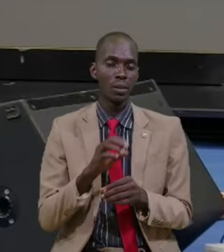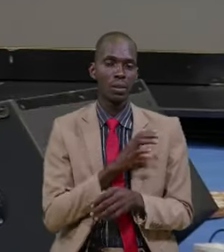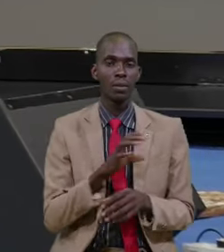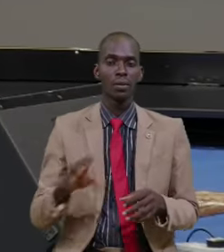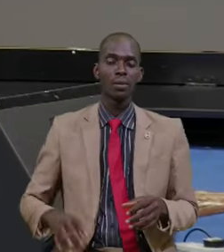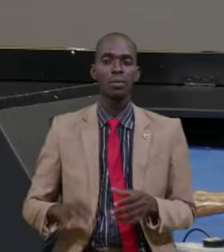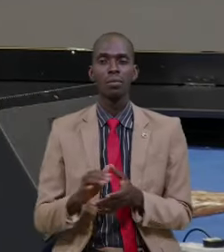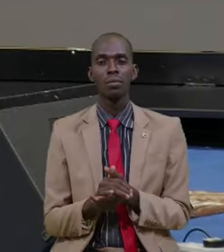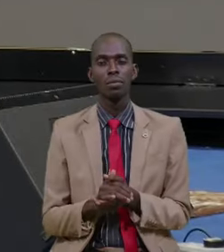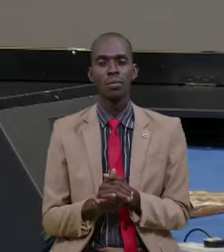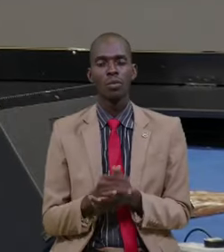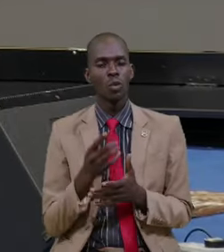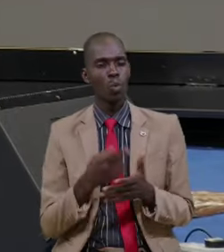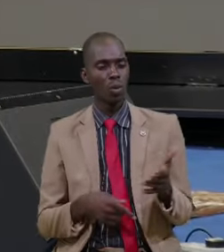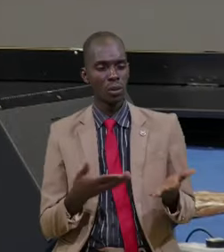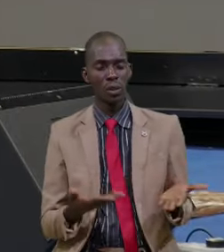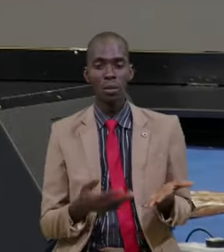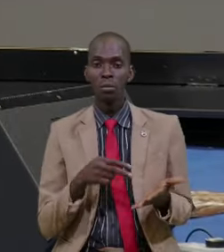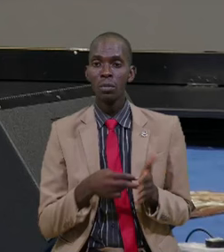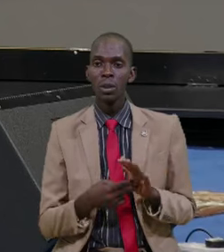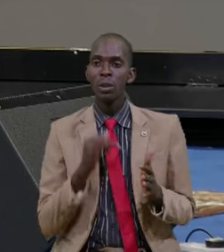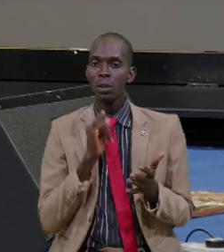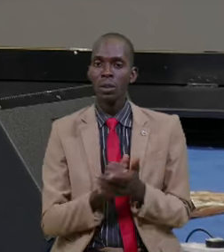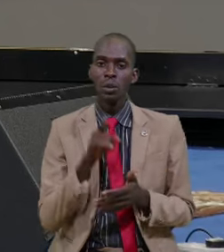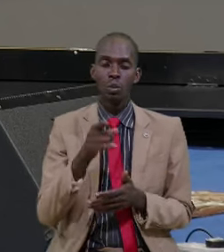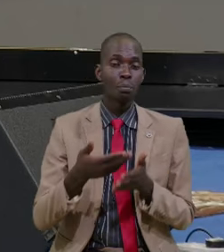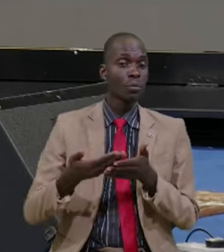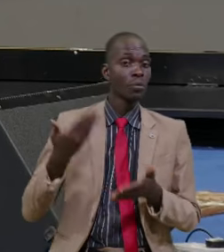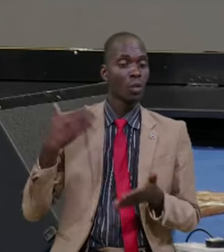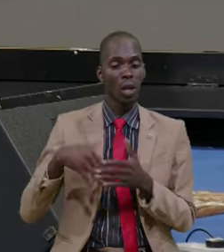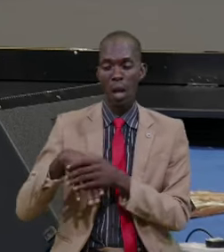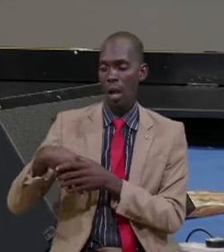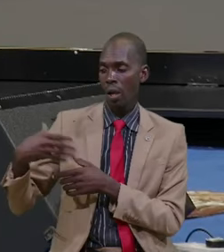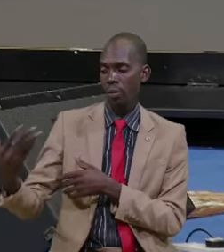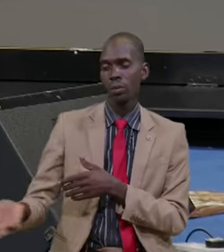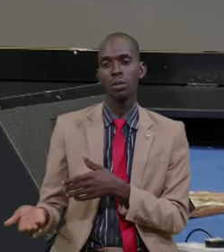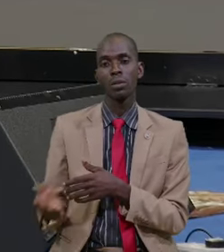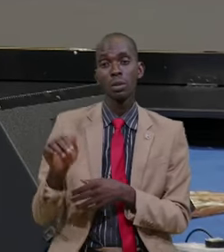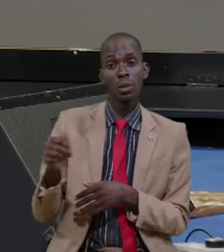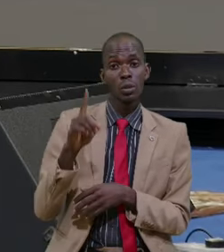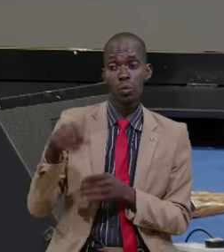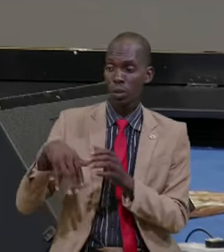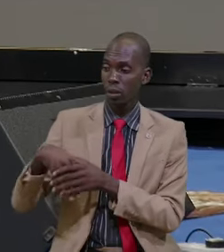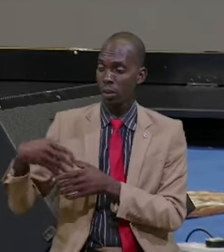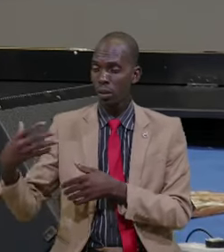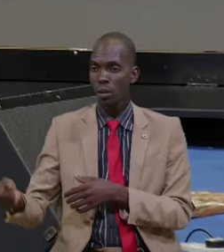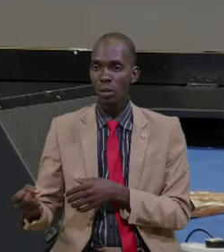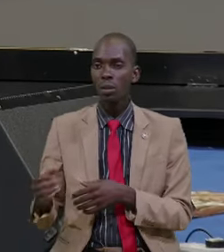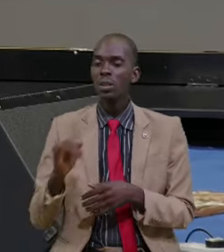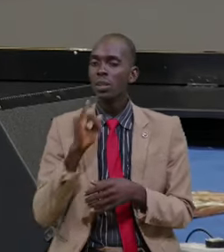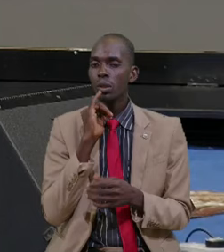what it means is you are outside. Anyone outside is